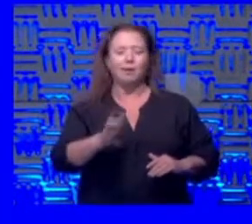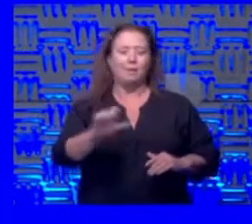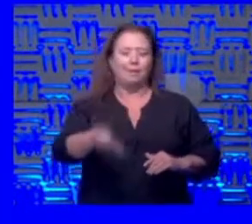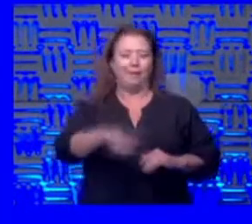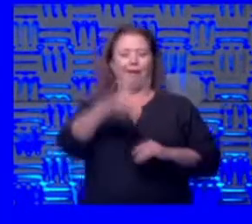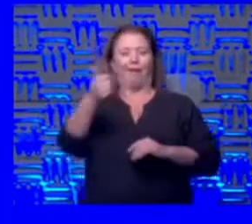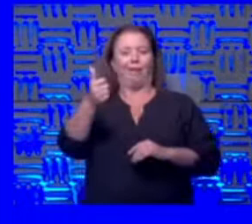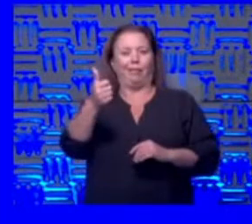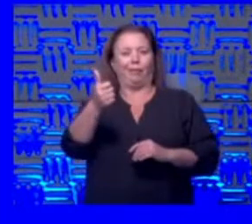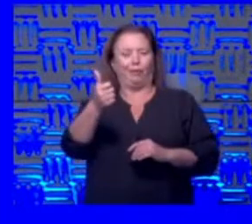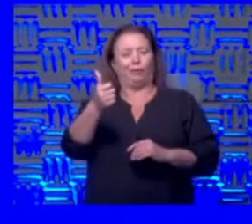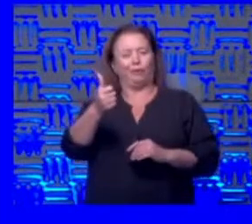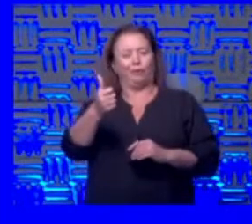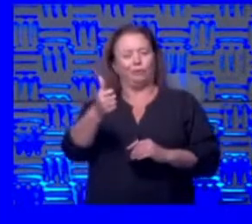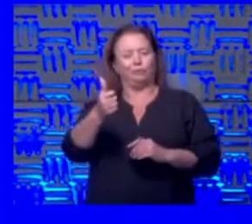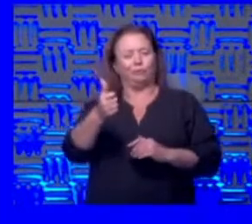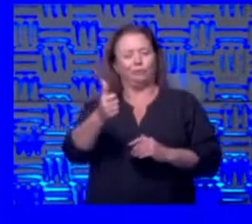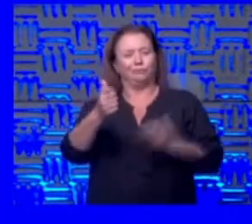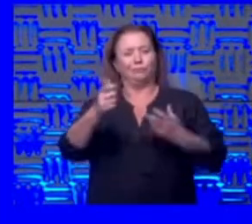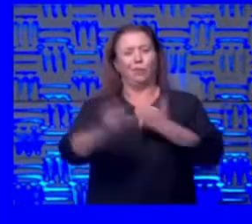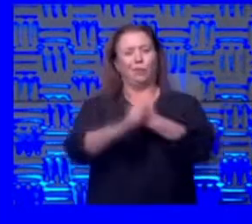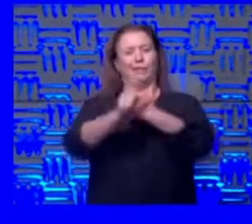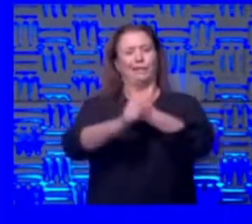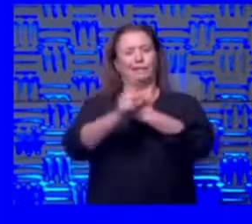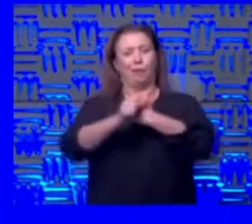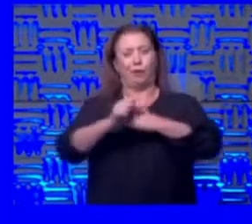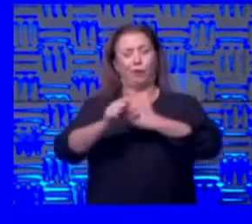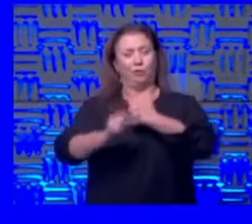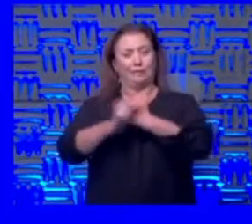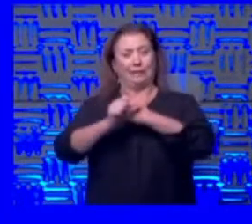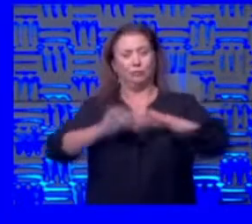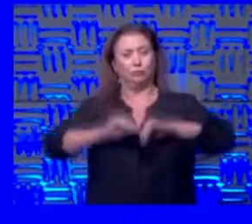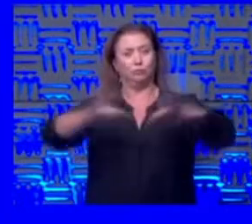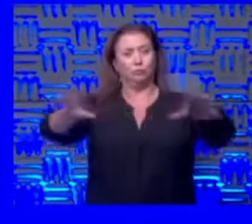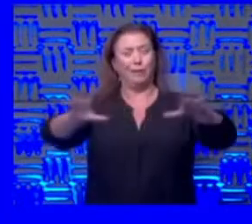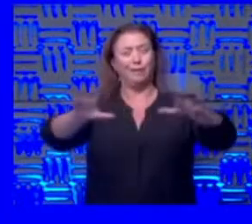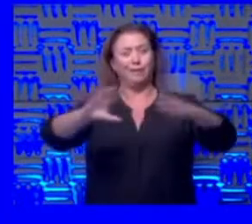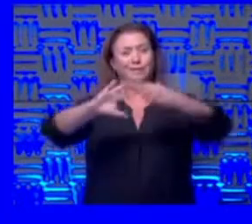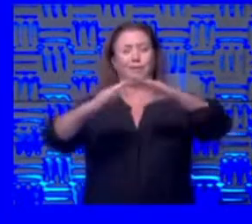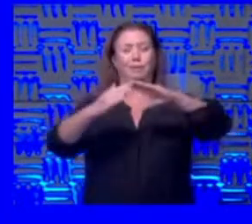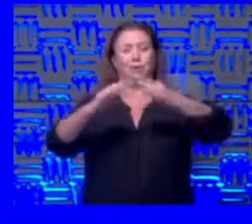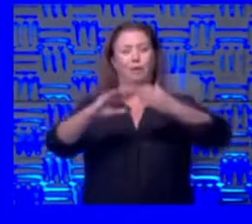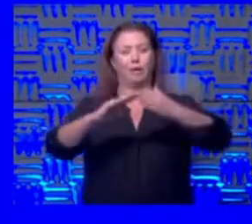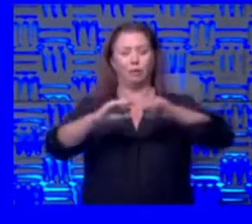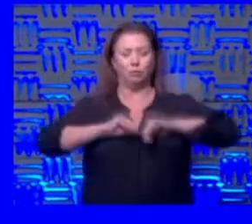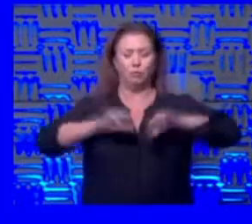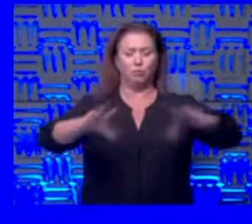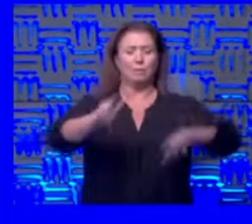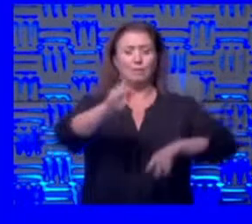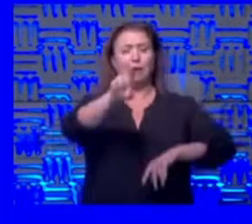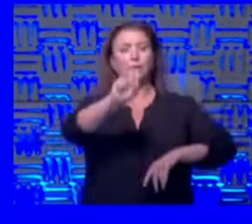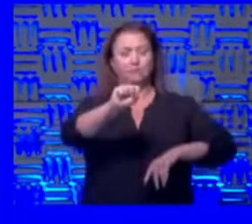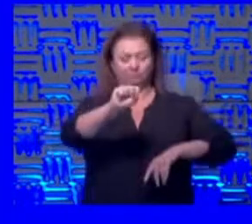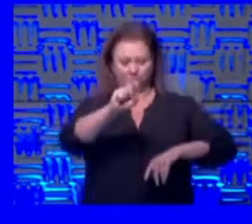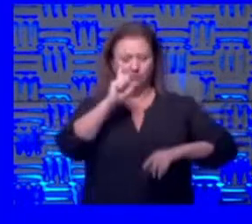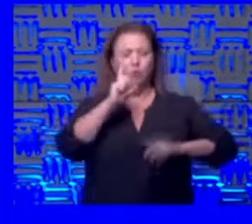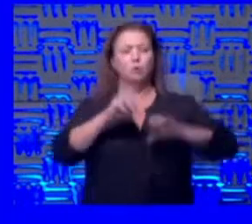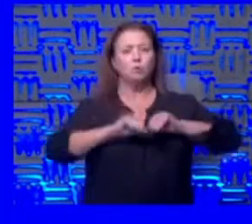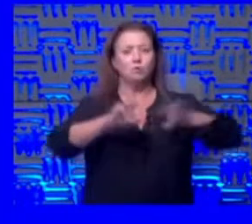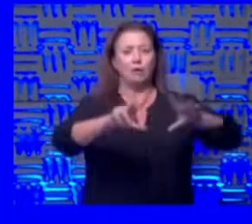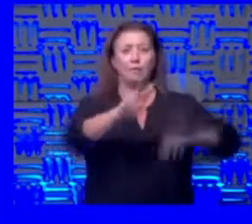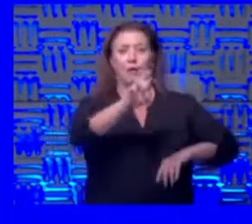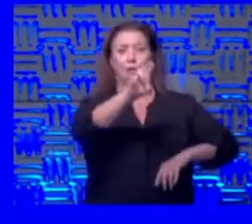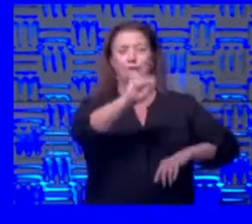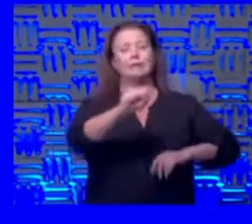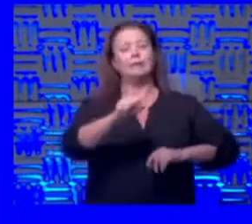is, what is your danger to the rest of society? Are you still able to shed virus? Do you replicate virus? Yes, probably. The